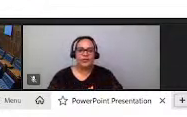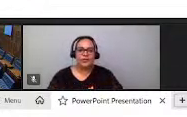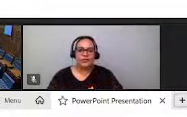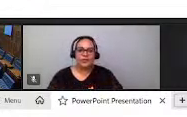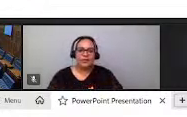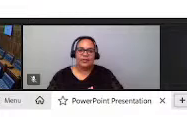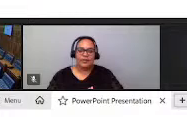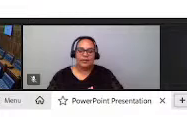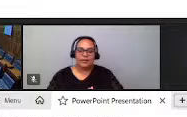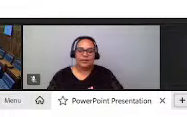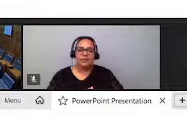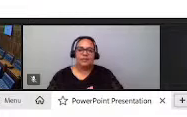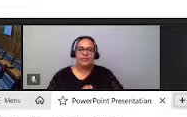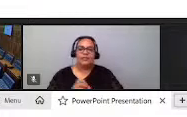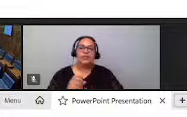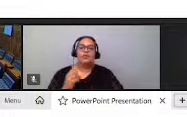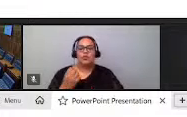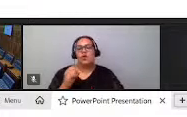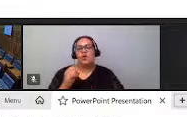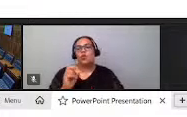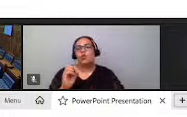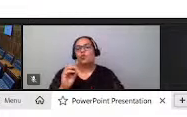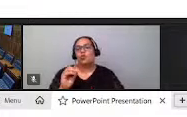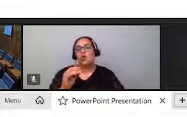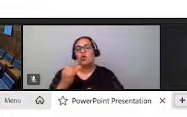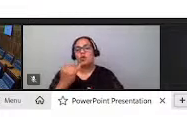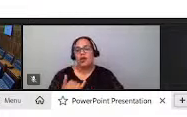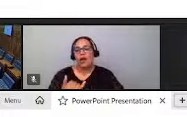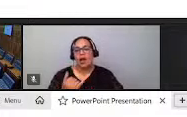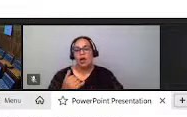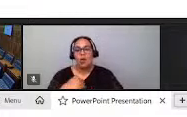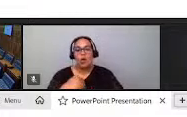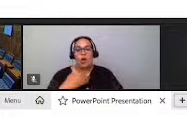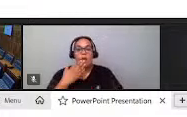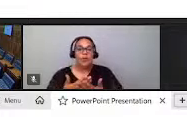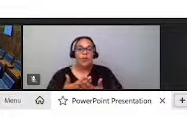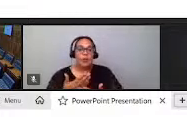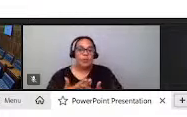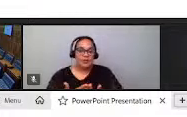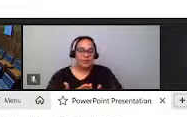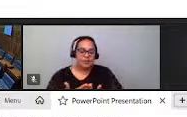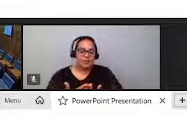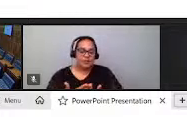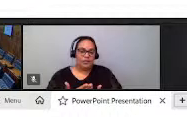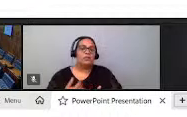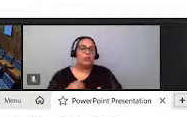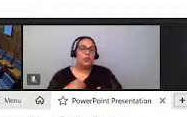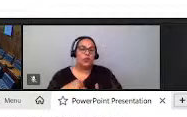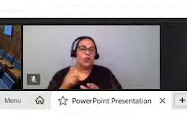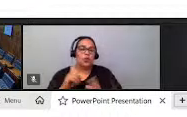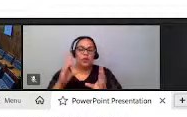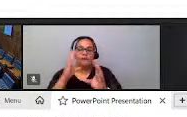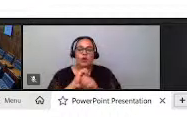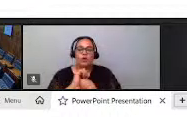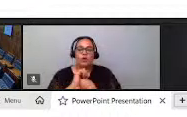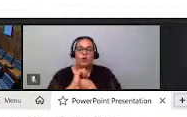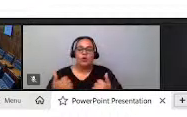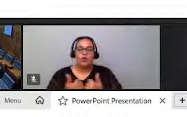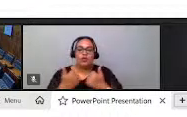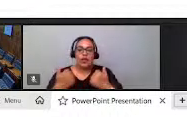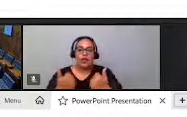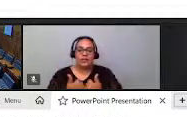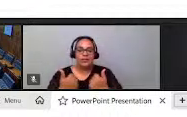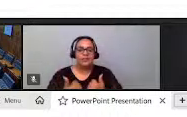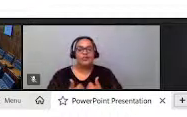slide all right so on the on our proposition um we are focusing on the challenges that we